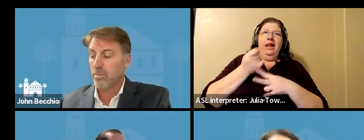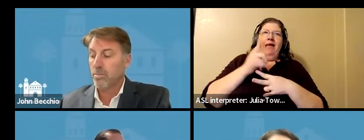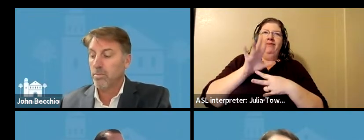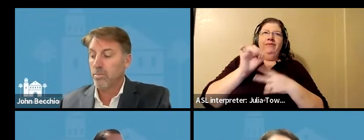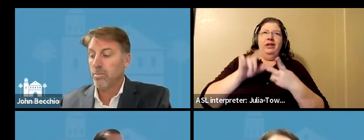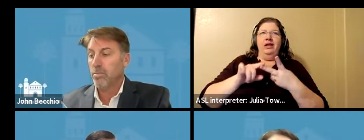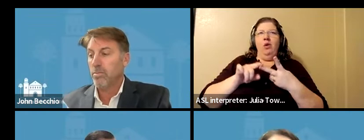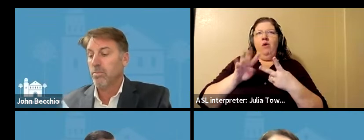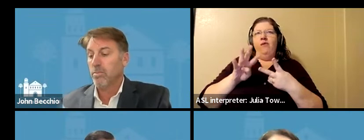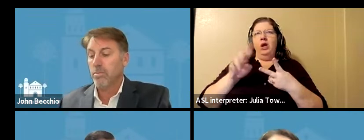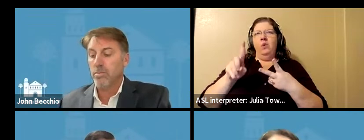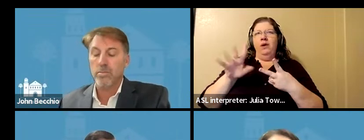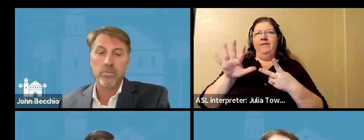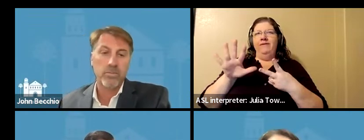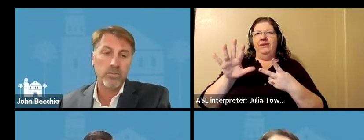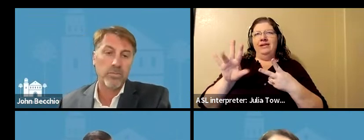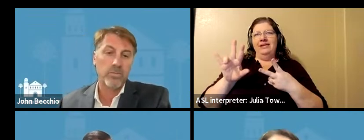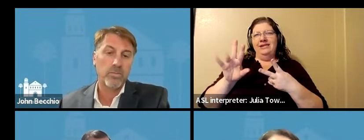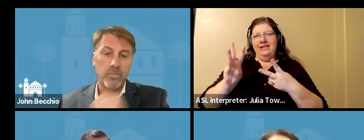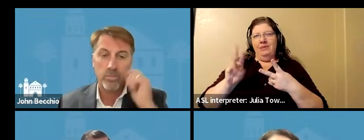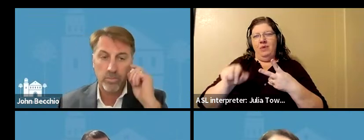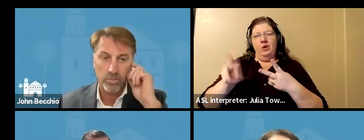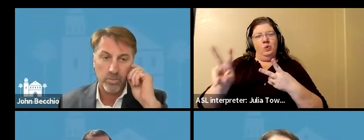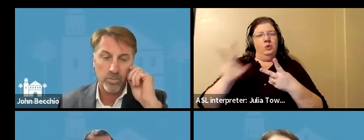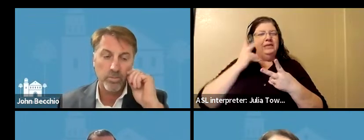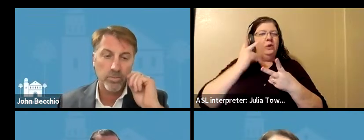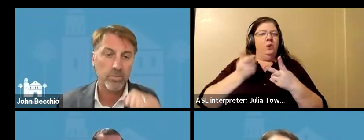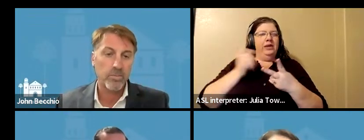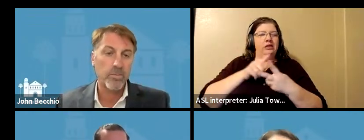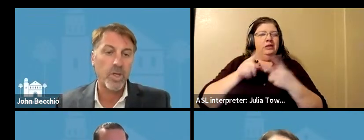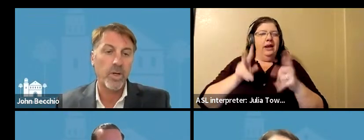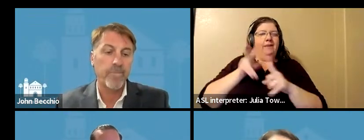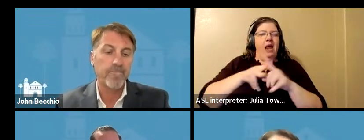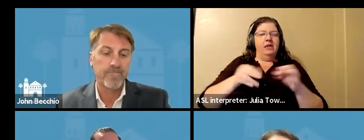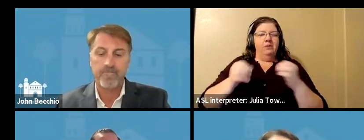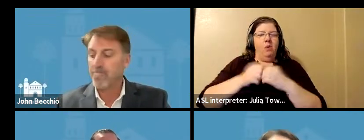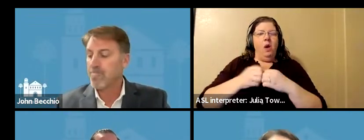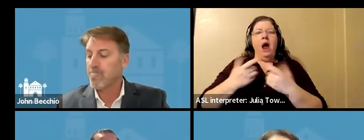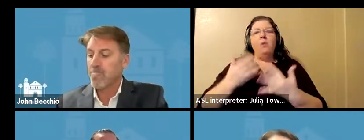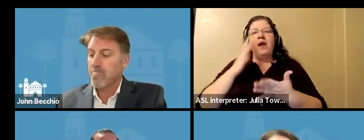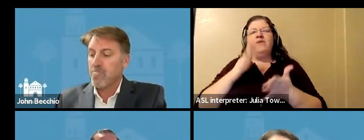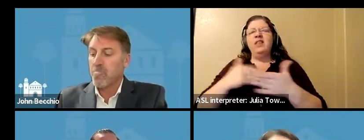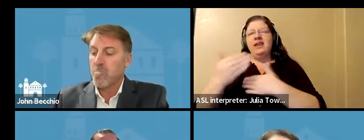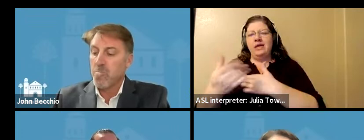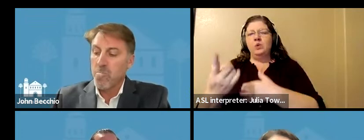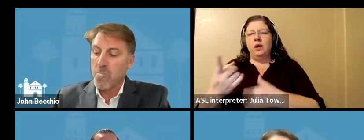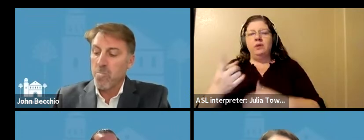for 4156.2. So I'll wait till you present. Okay.